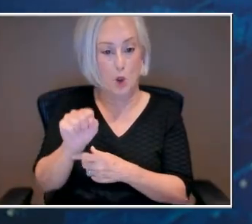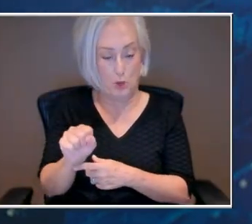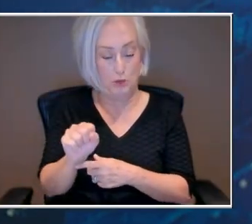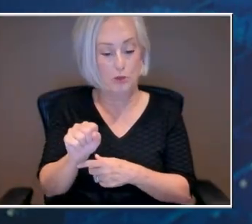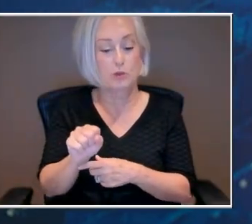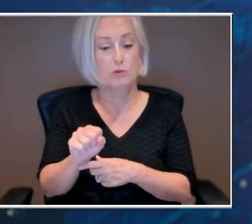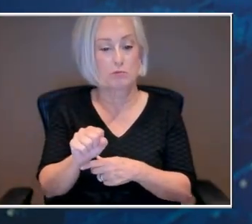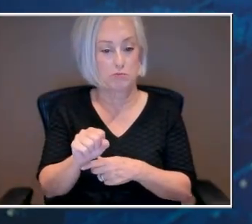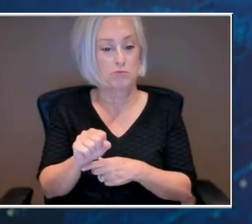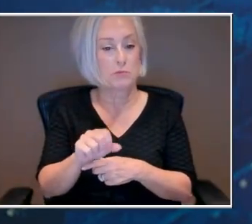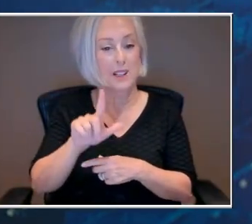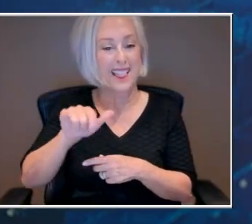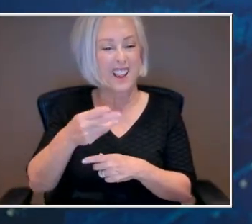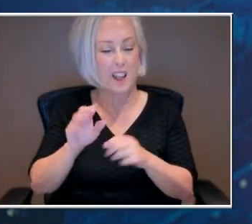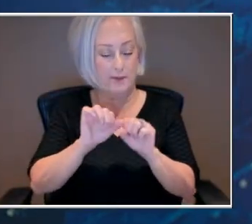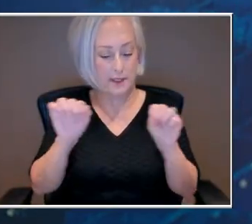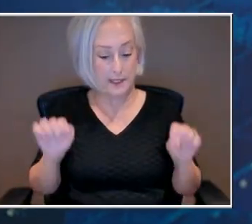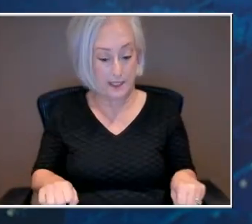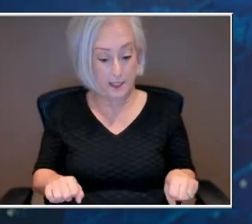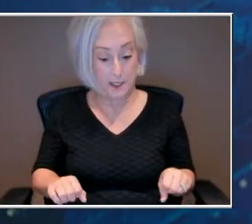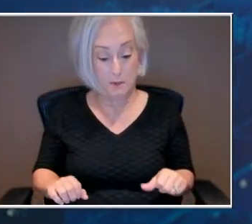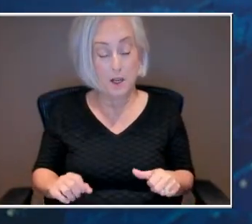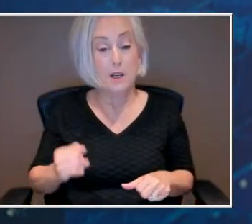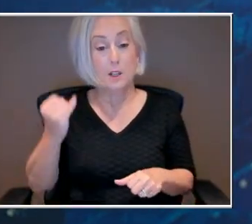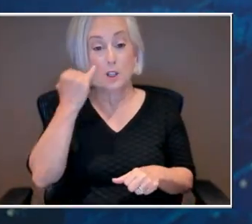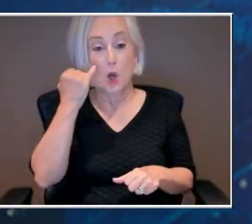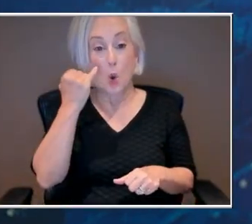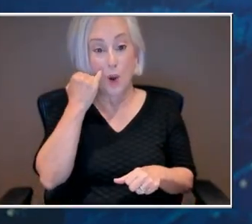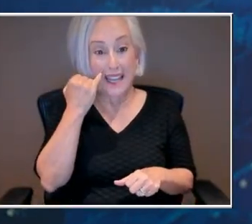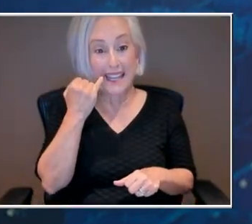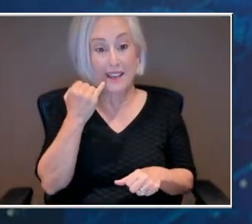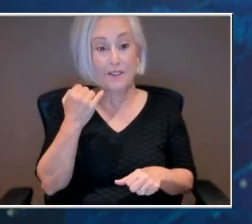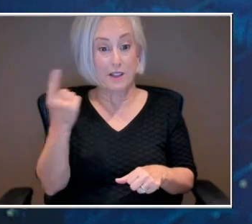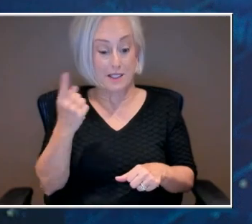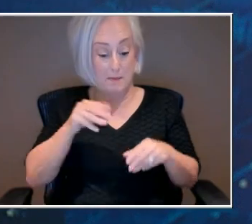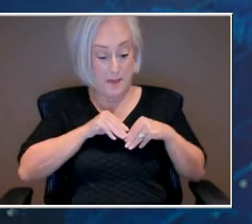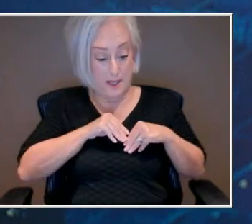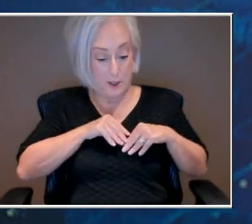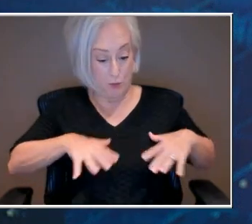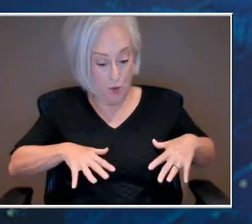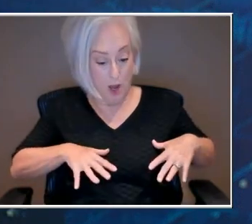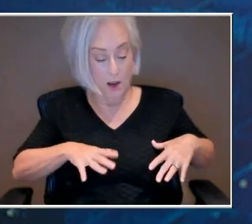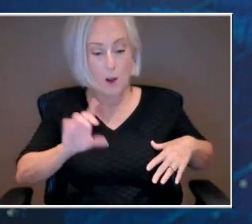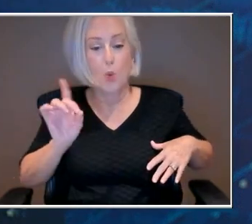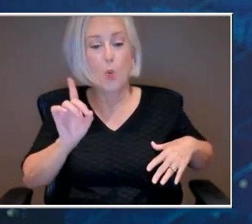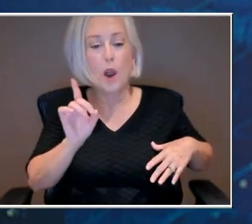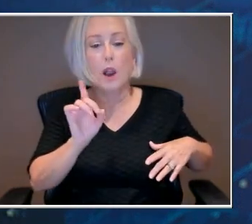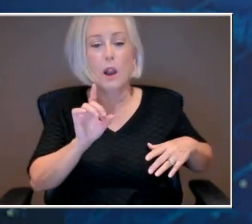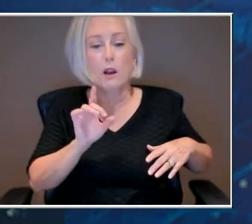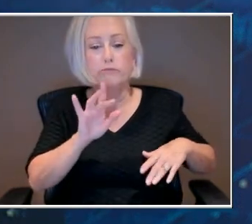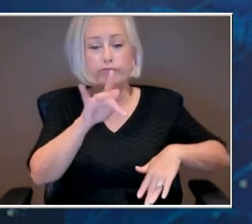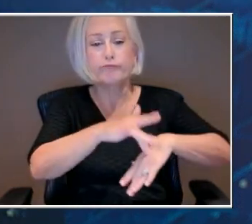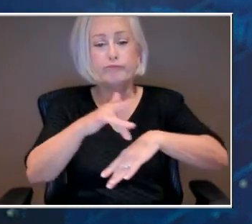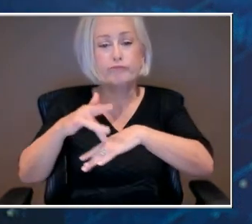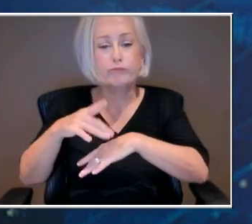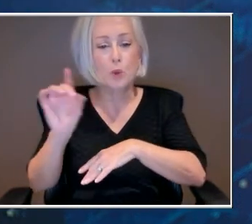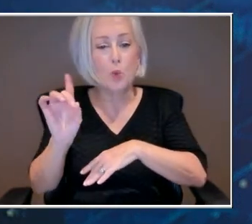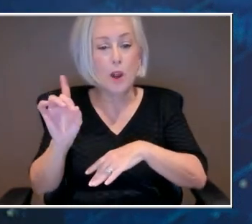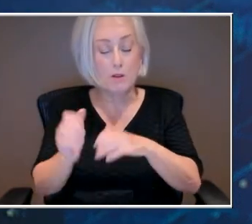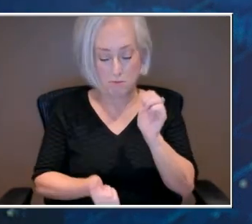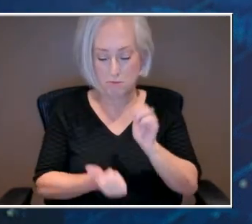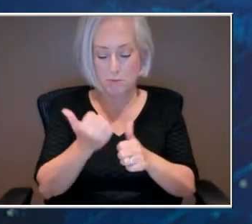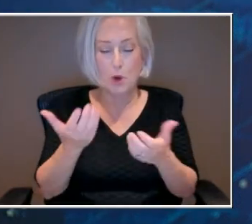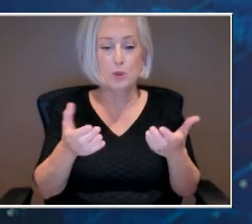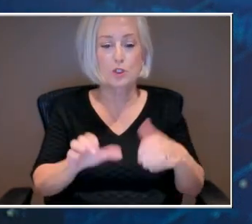the breast where we would see an area of cancer if it was looking to go outside the breast is in the lymph nodes. And so when we do surgery, we want to both get rid of the area